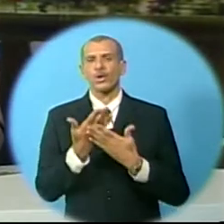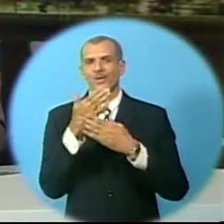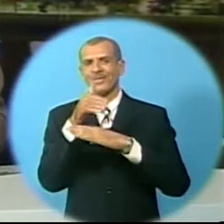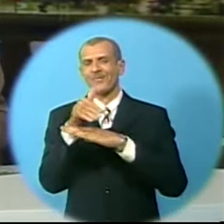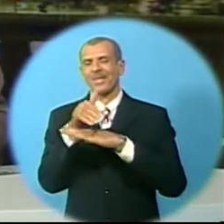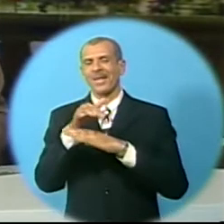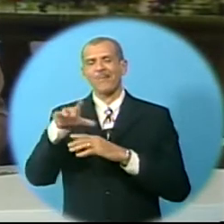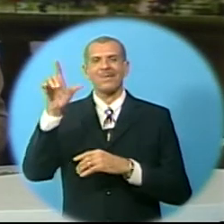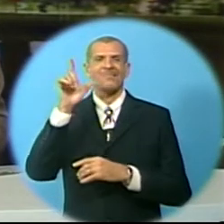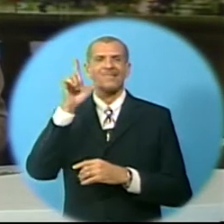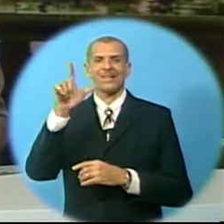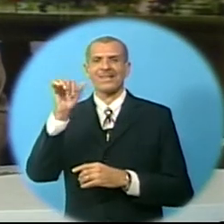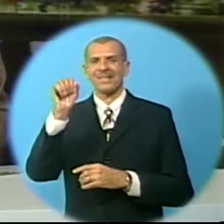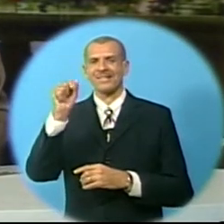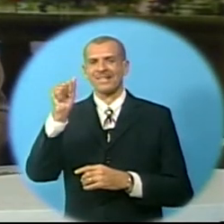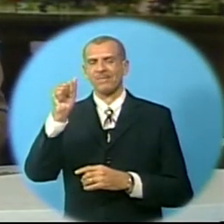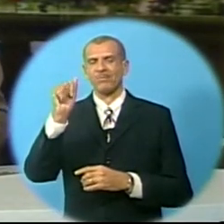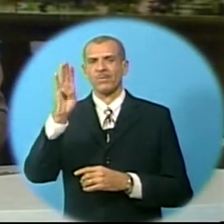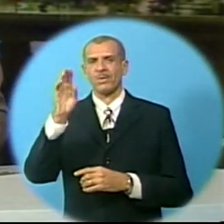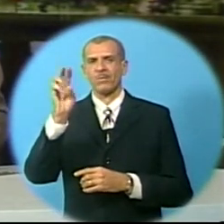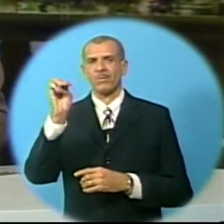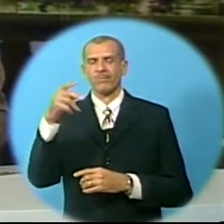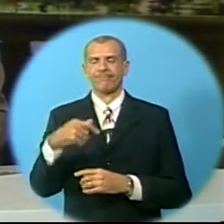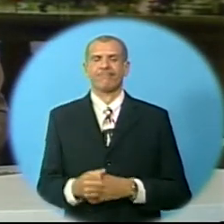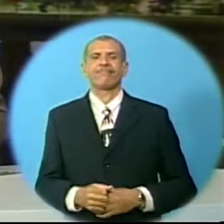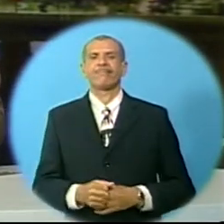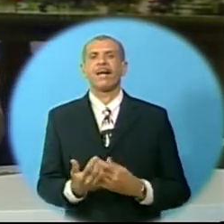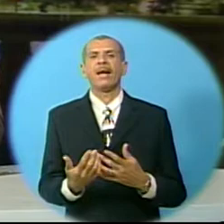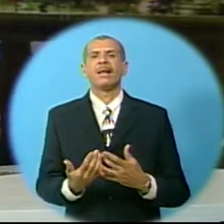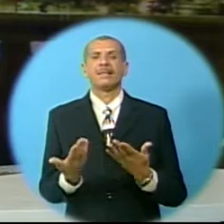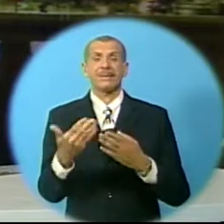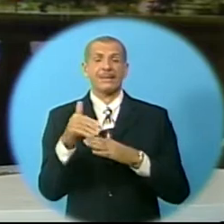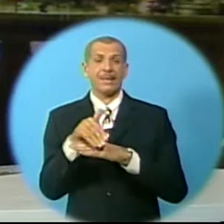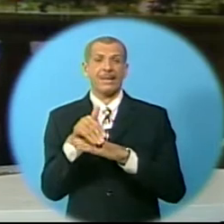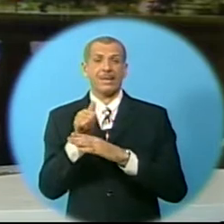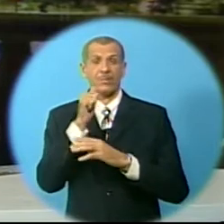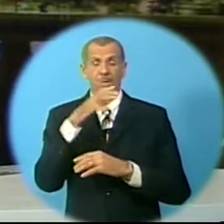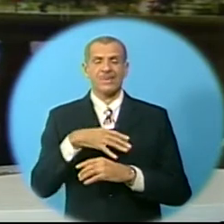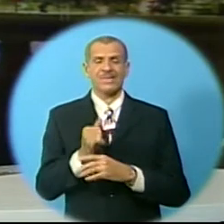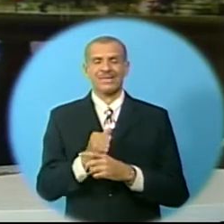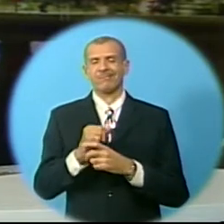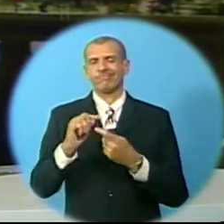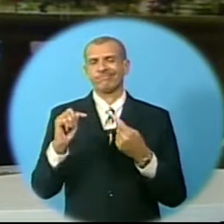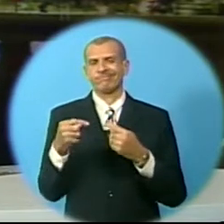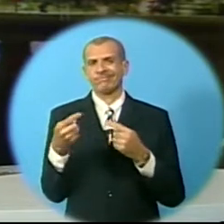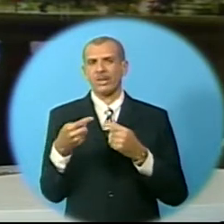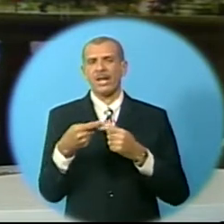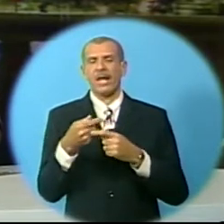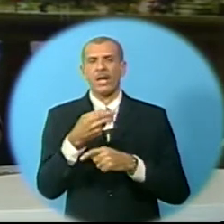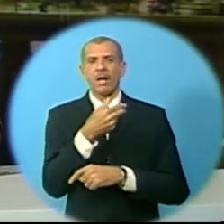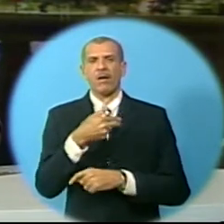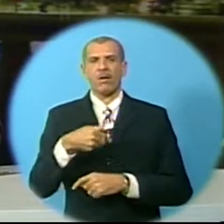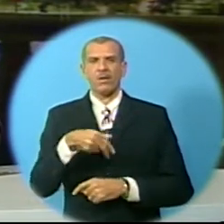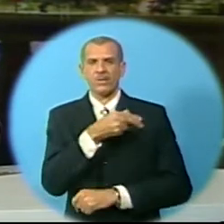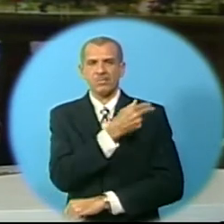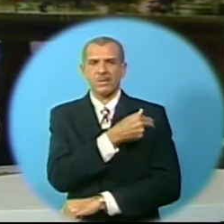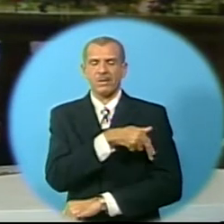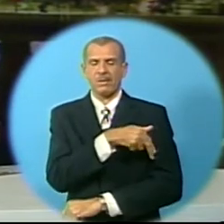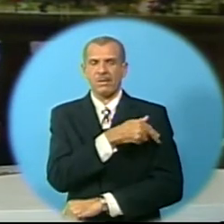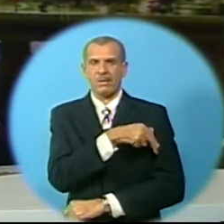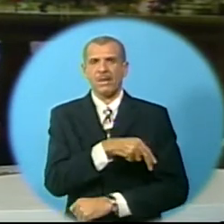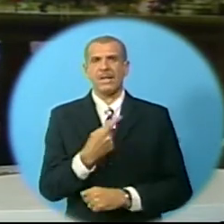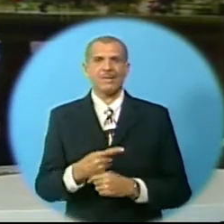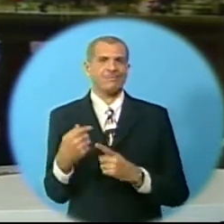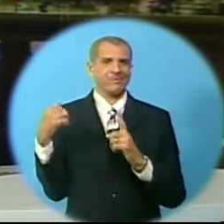Hello, good evening. I'm Lisa Broom. A woman is tonight in critical condition at the Queen Elizabeth Hospital after she was